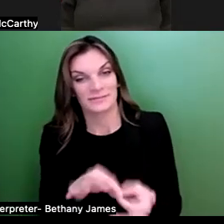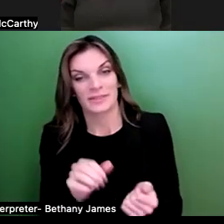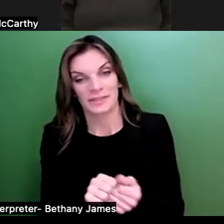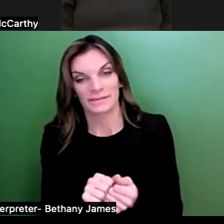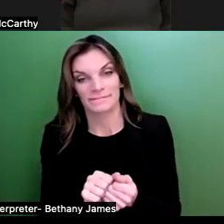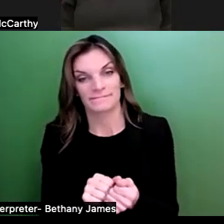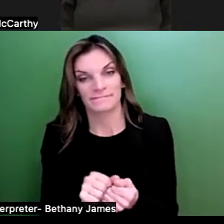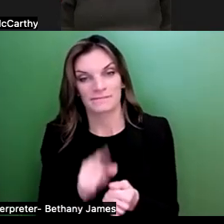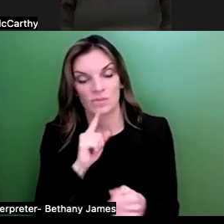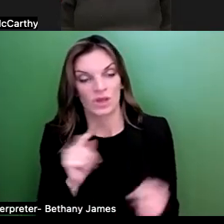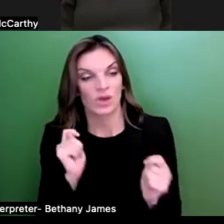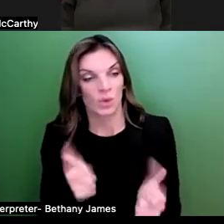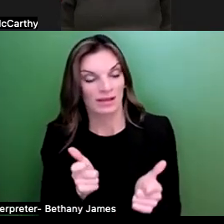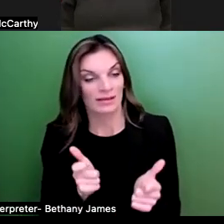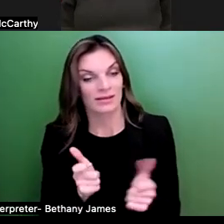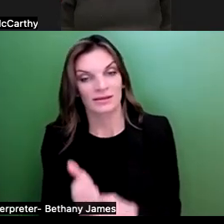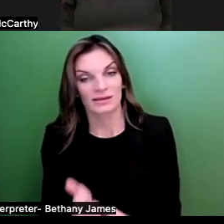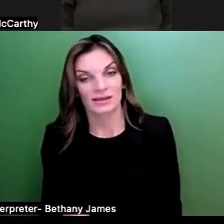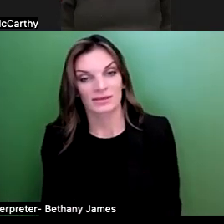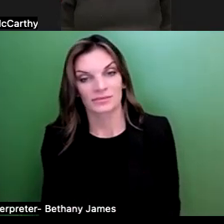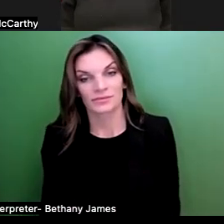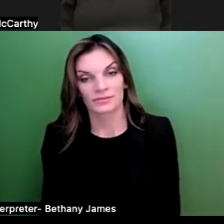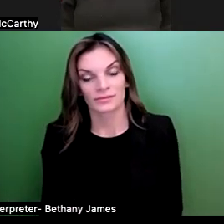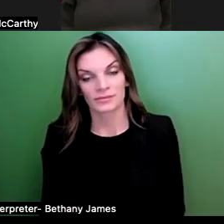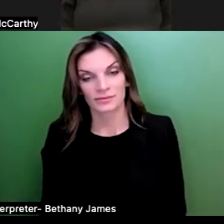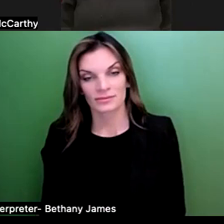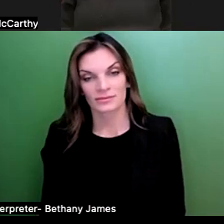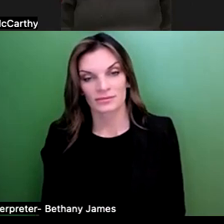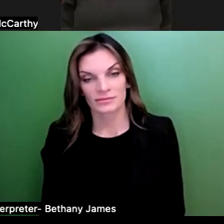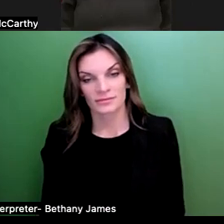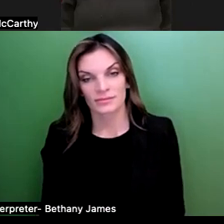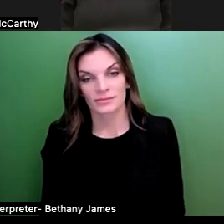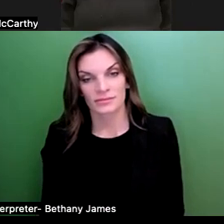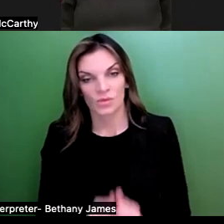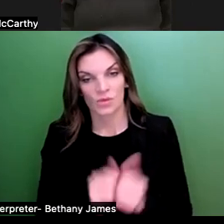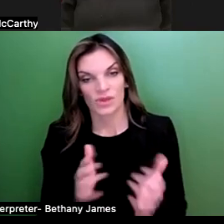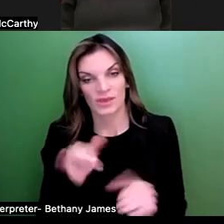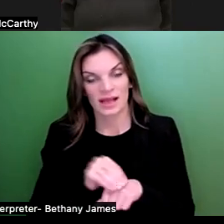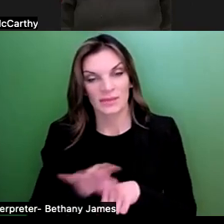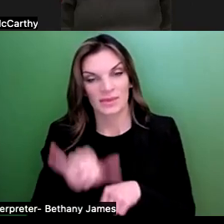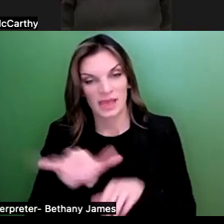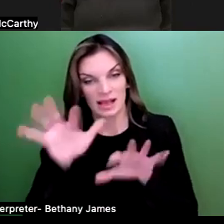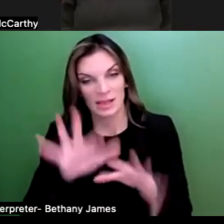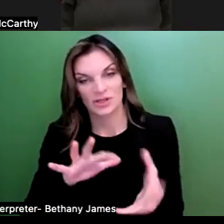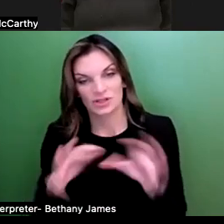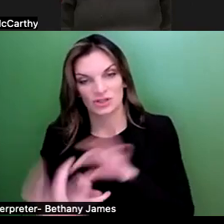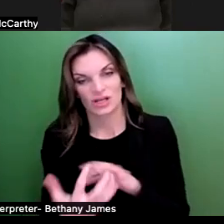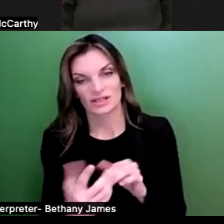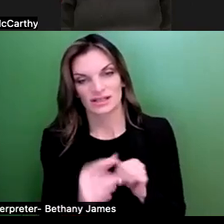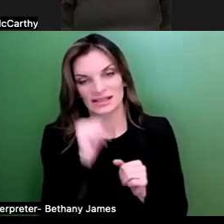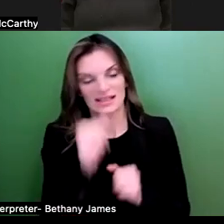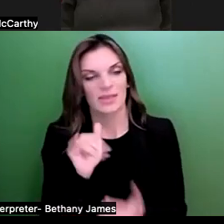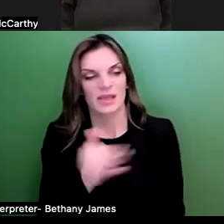made quickly in advance of looking at the impact of climate change on the space is not